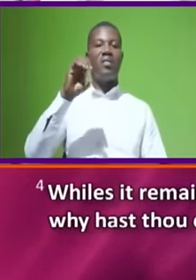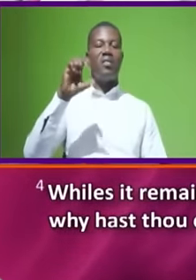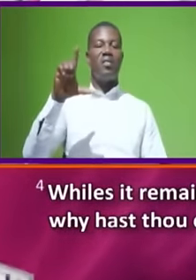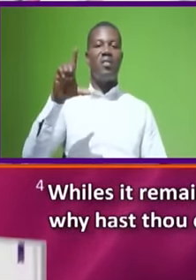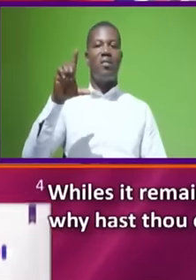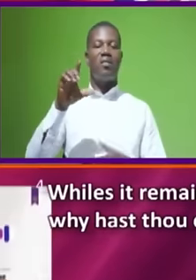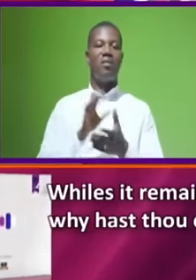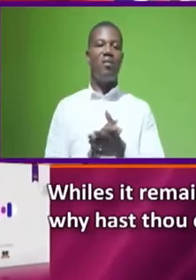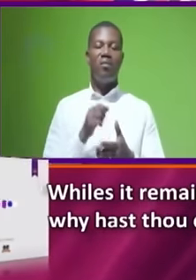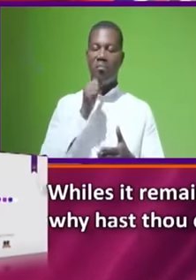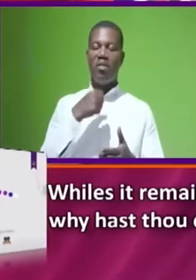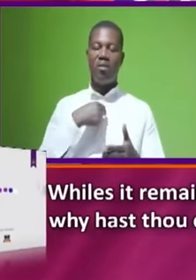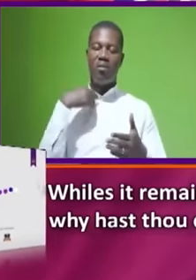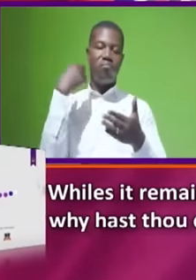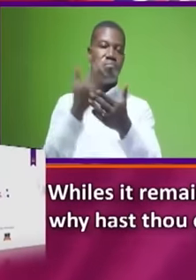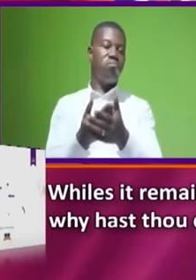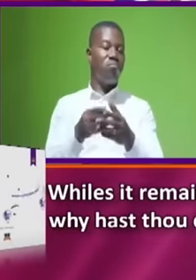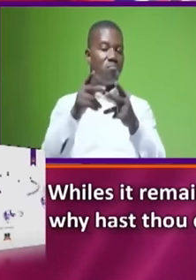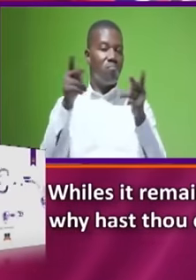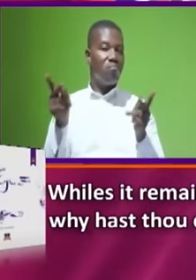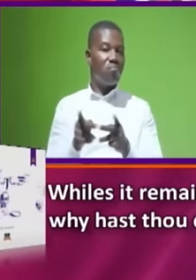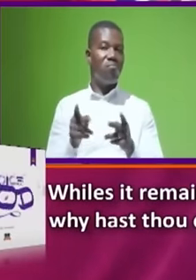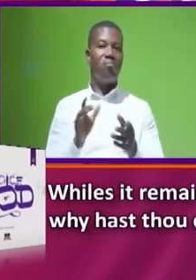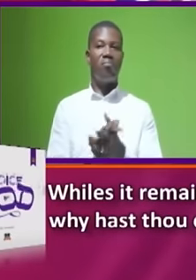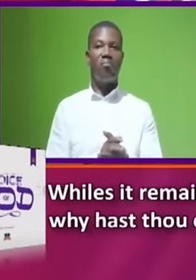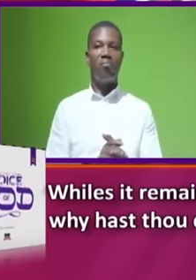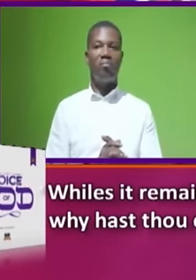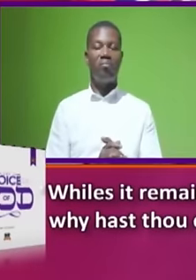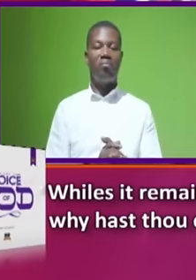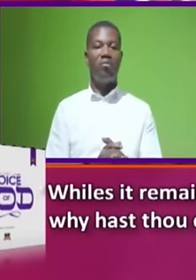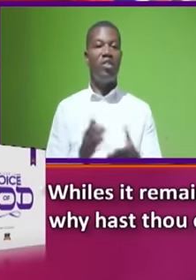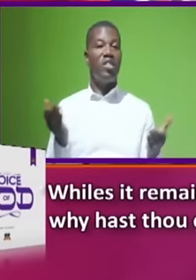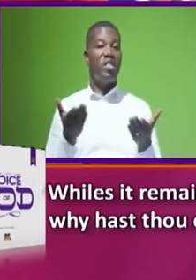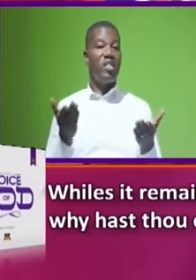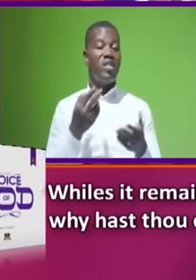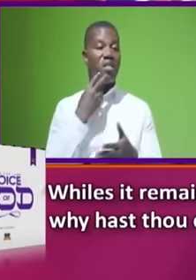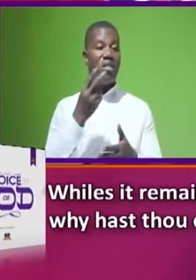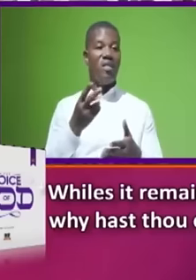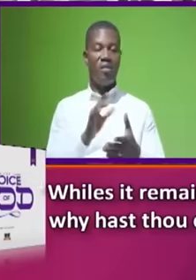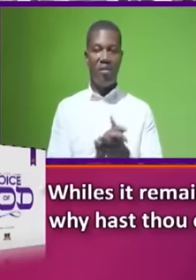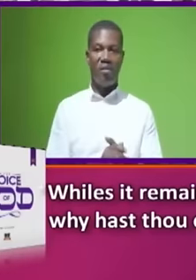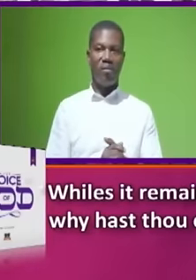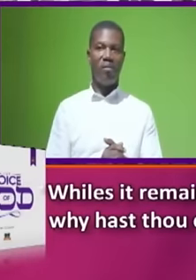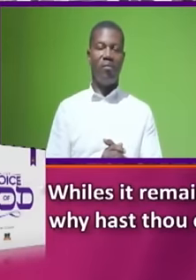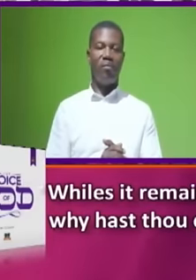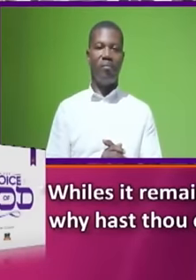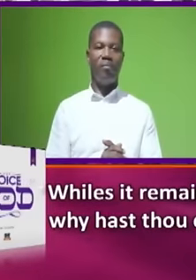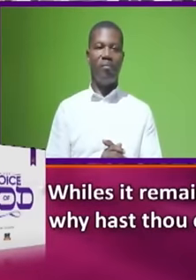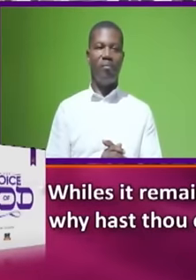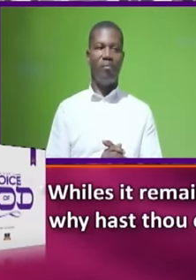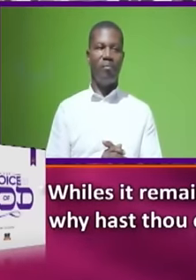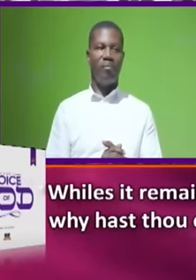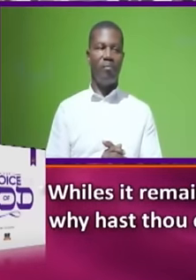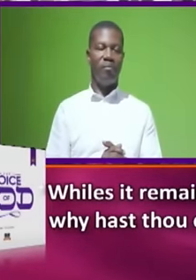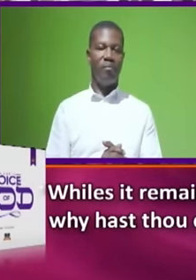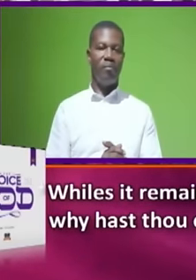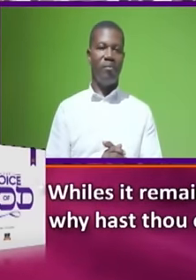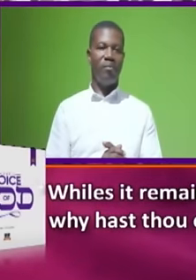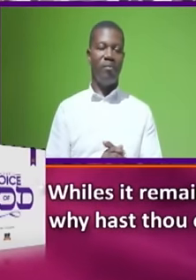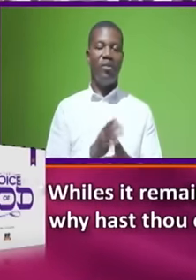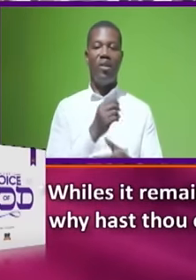I haven't gotten there yet. Even here is what you are seeing all these big